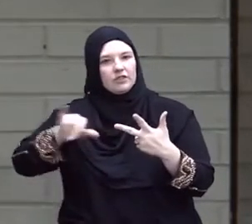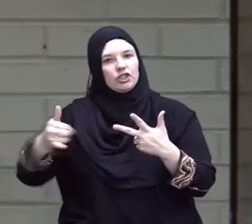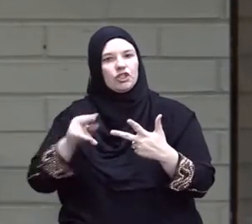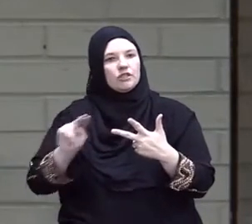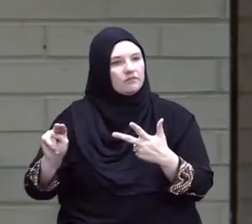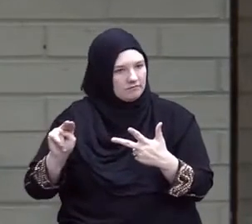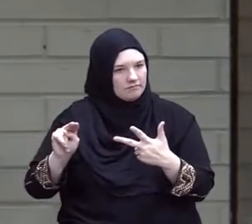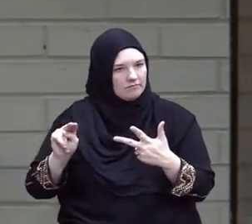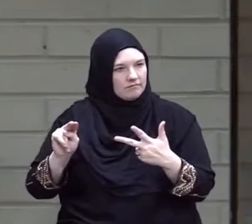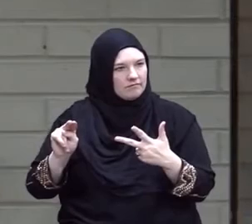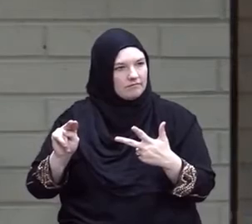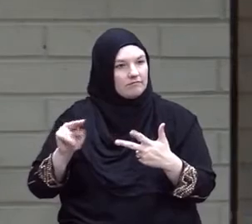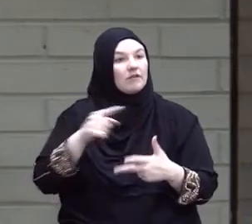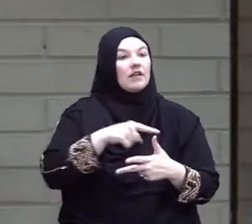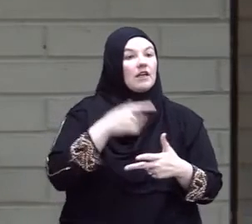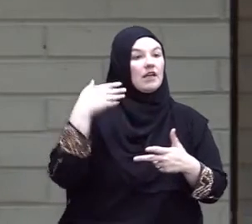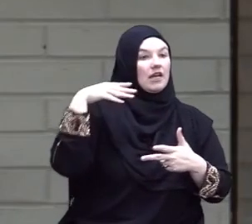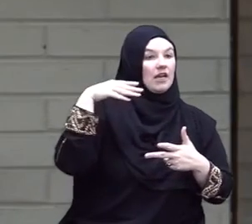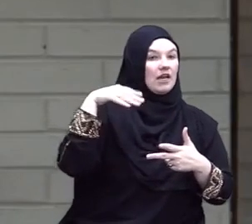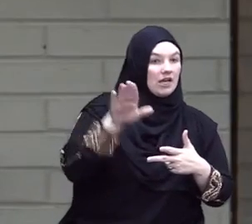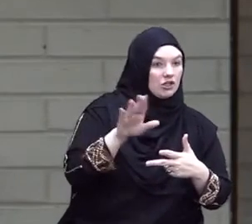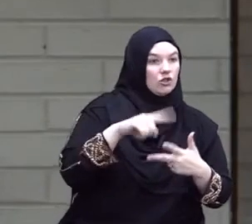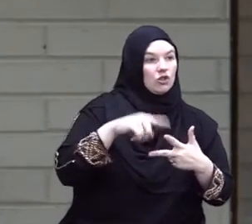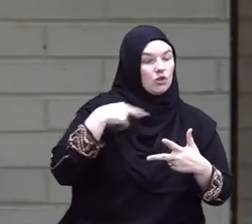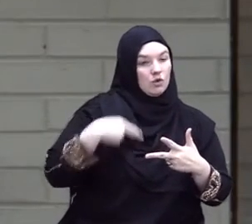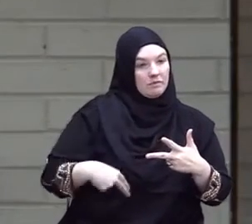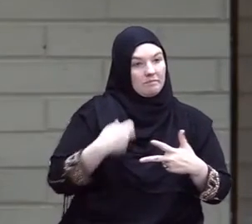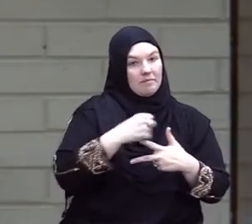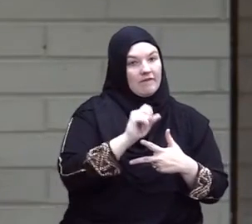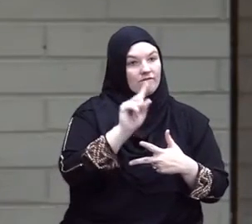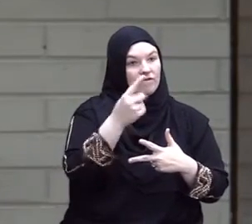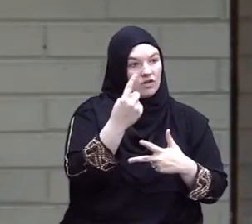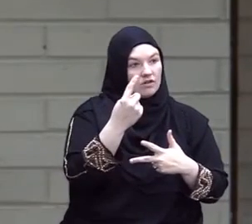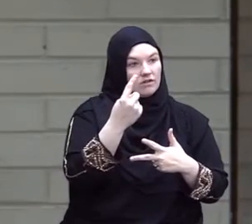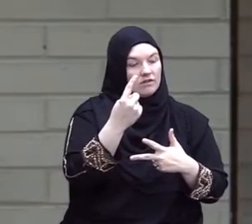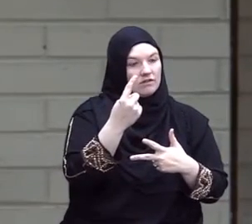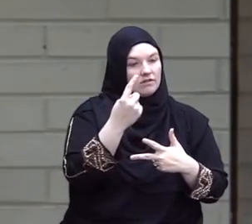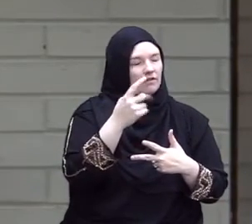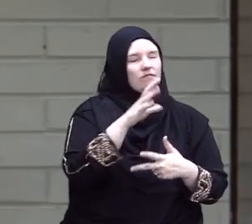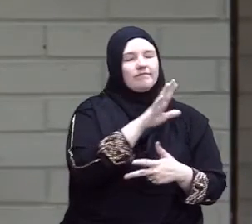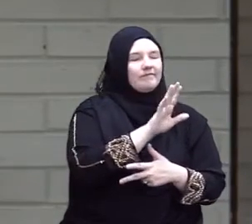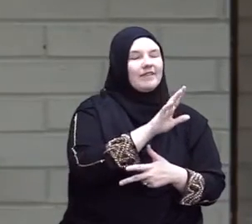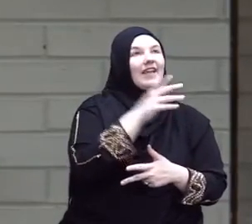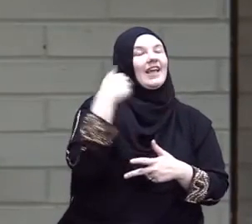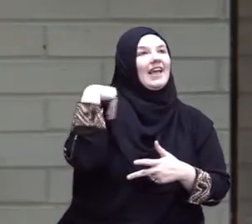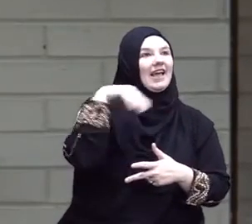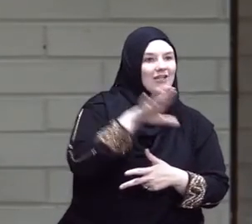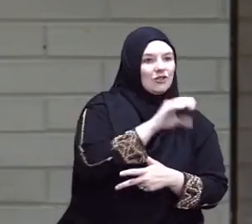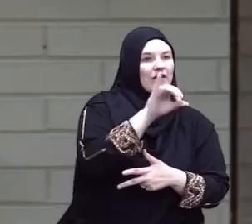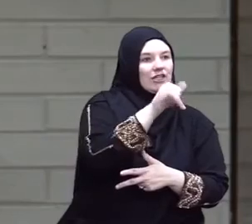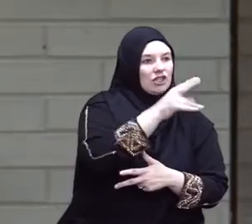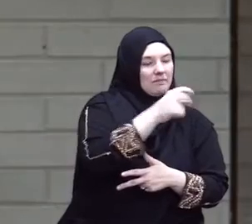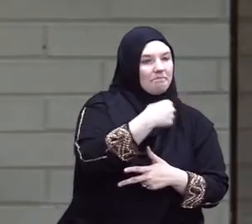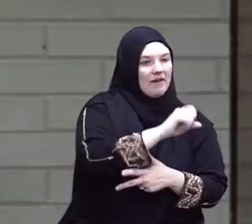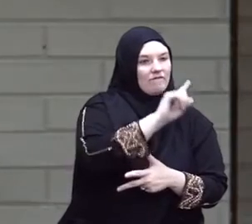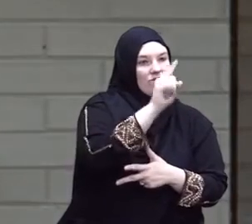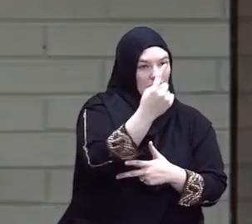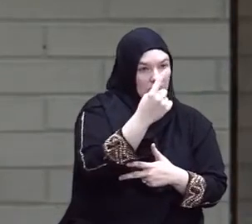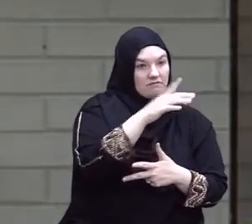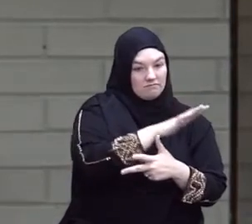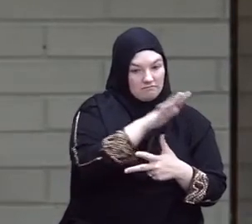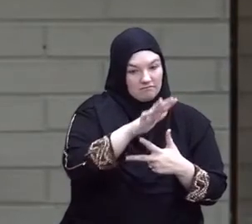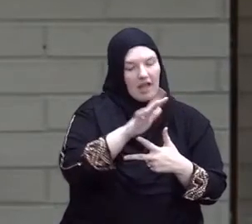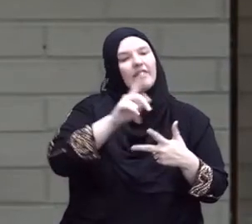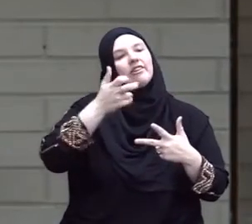the jinn. The angels and the humans were created first, and the angels and the jinn were created first, and the humans